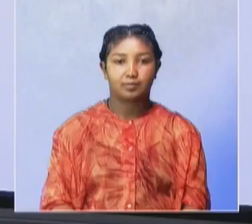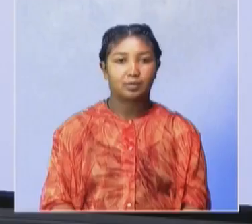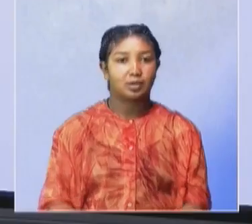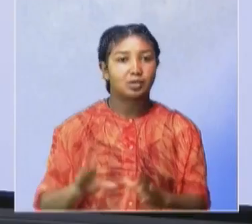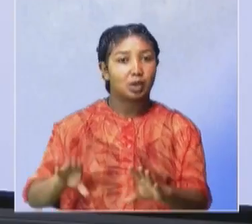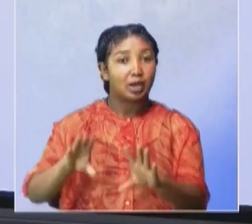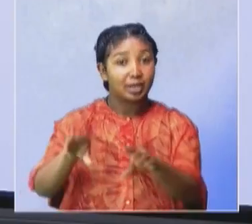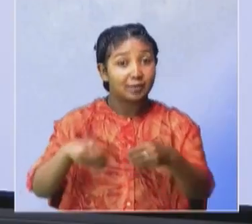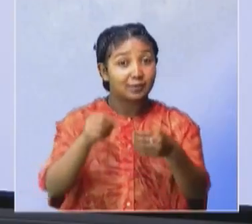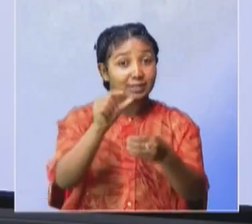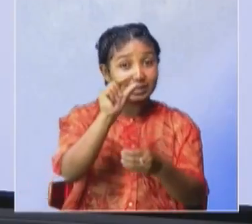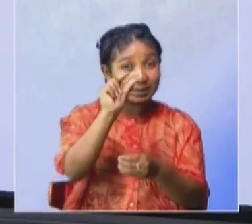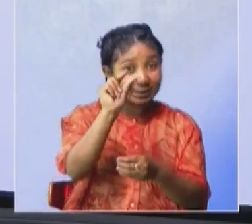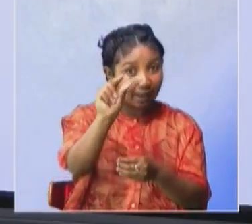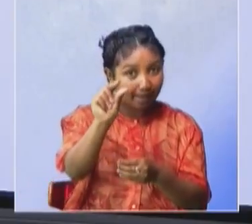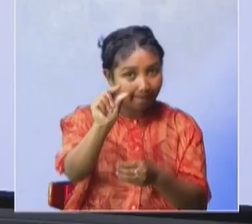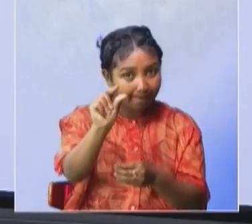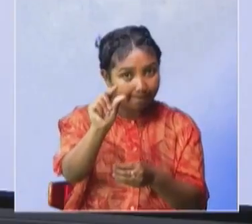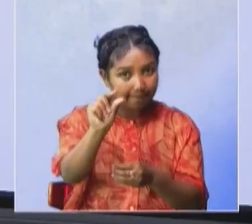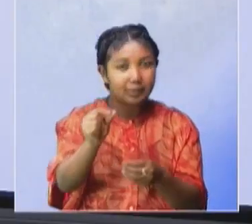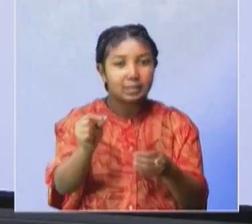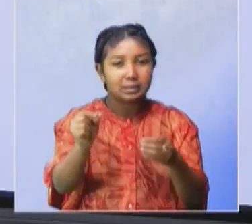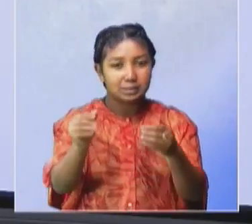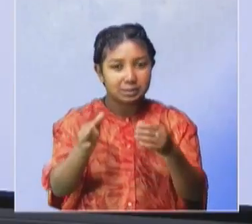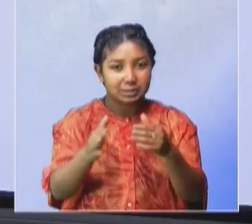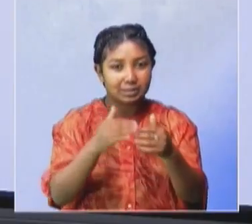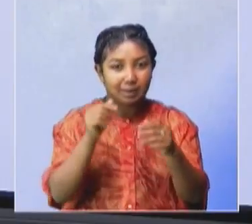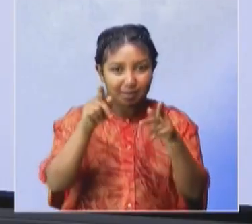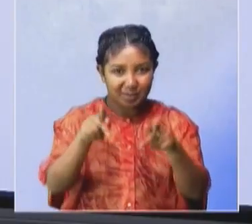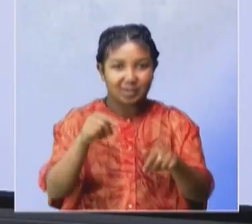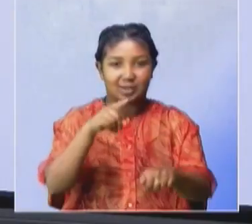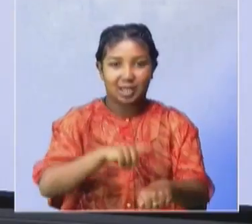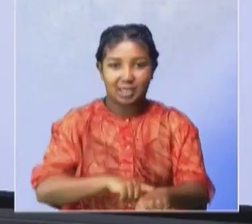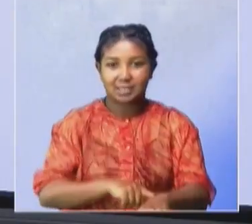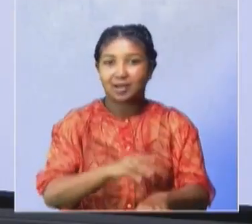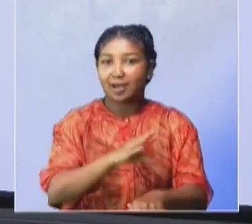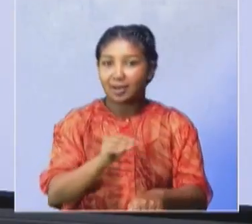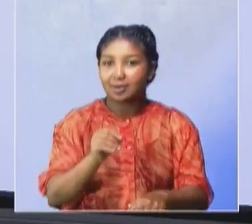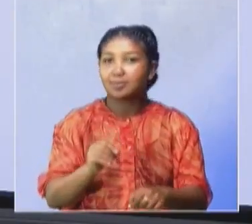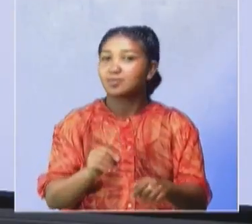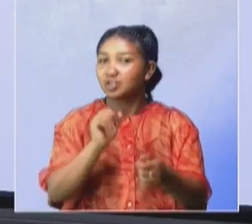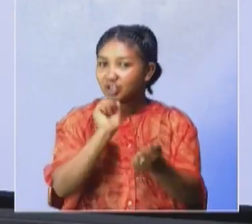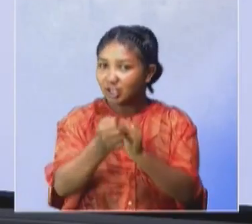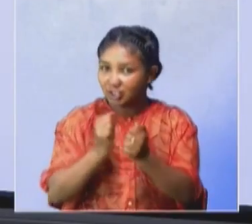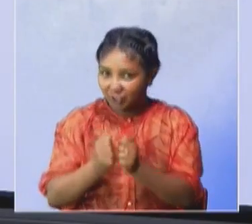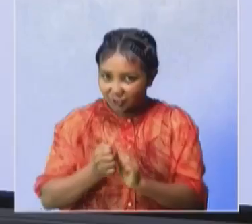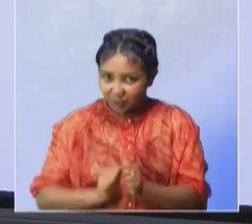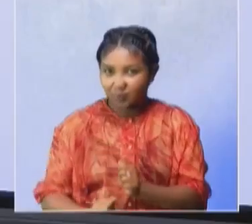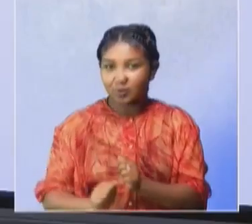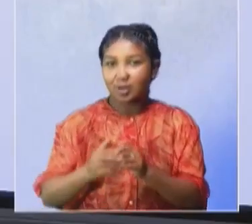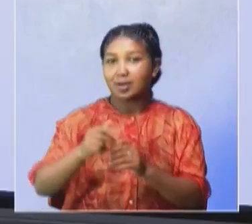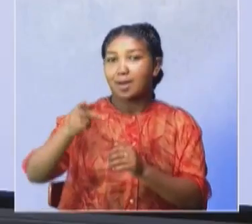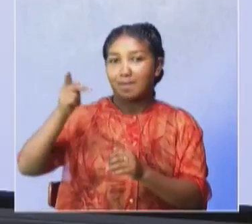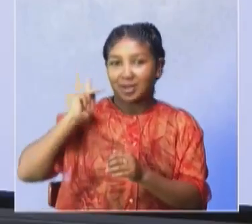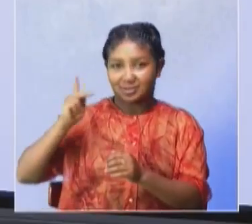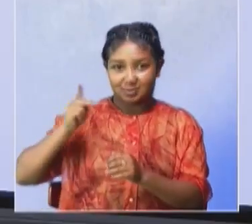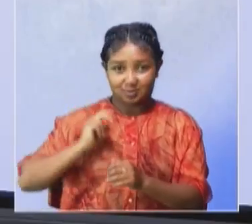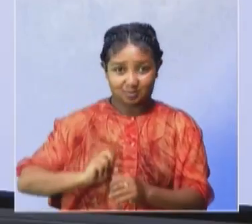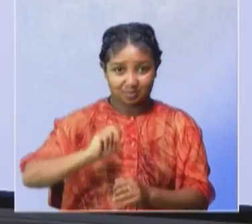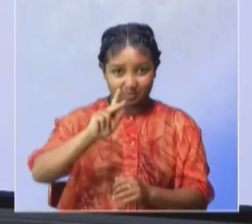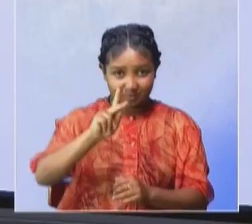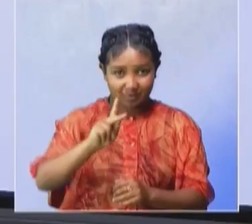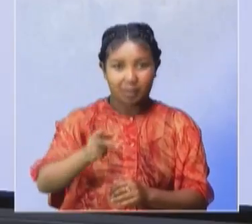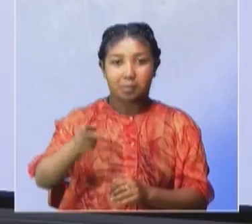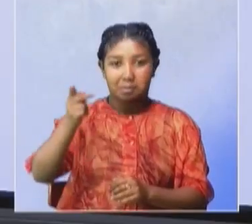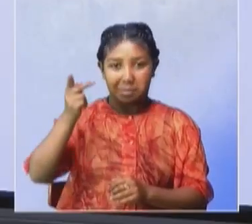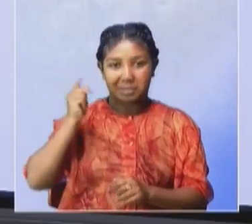Students, I'll give you some simple present tense sentences and we are going to change with past form